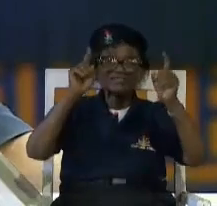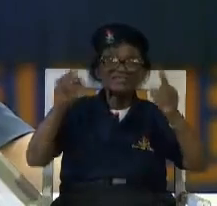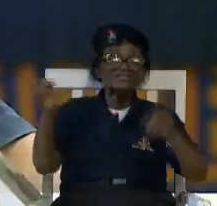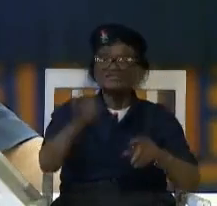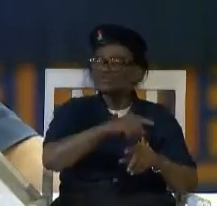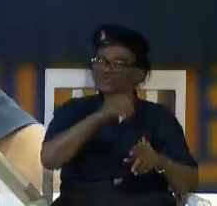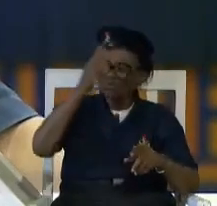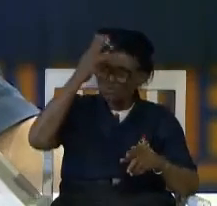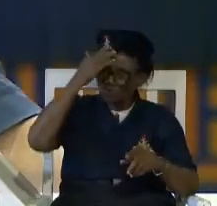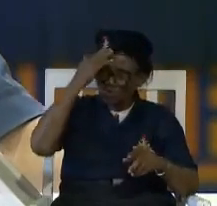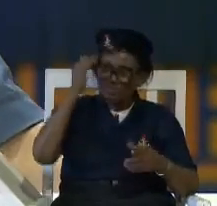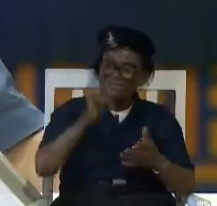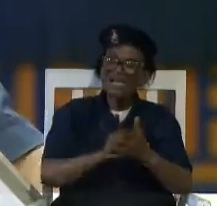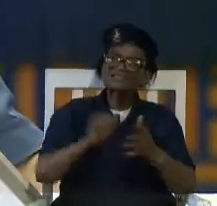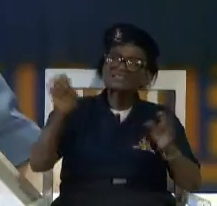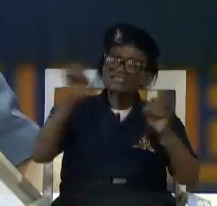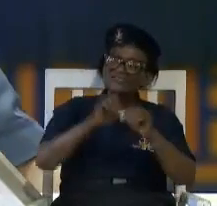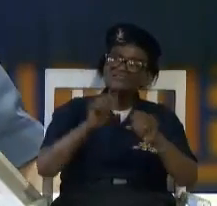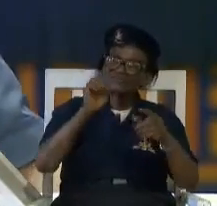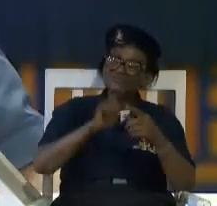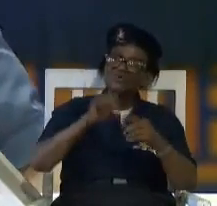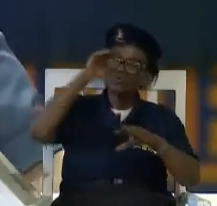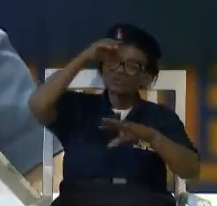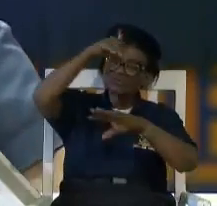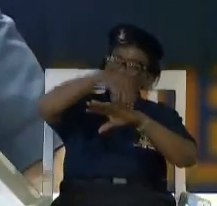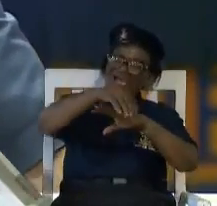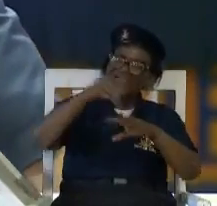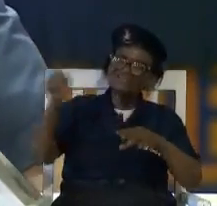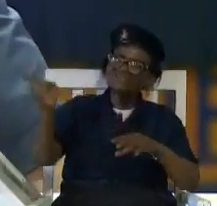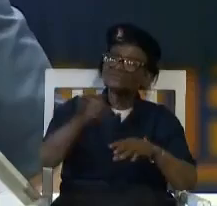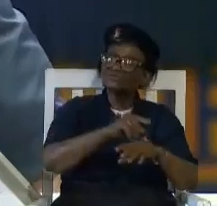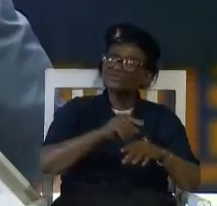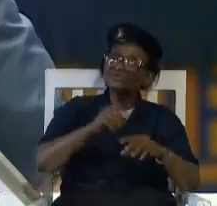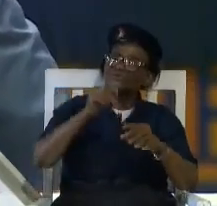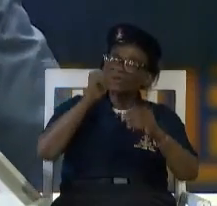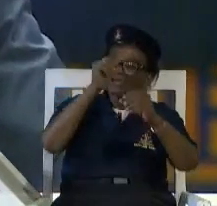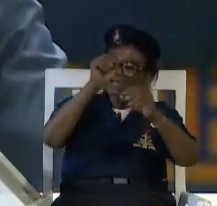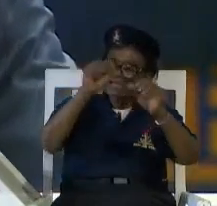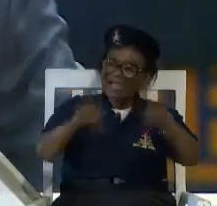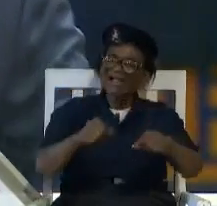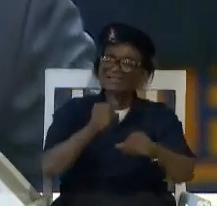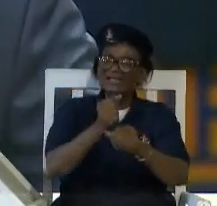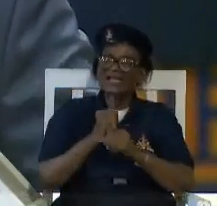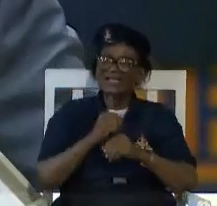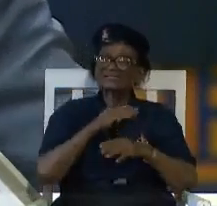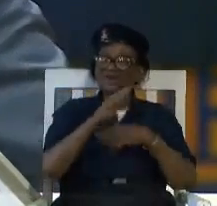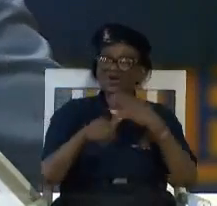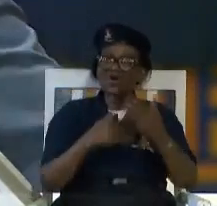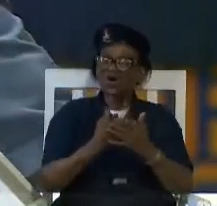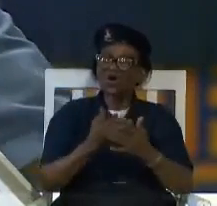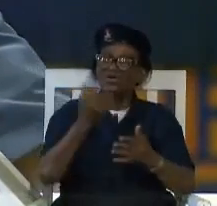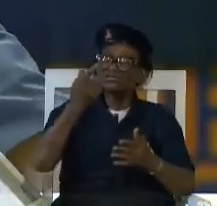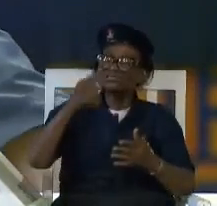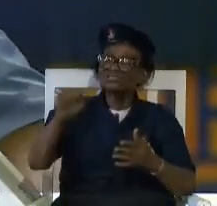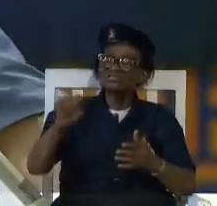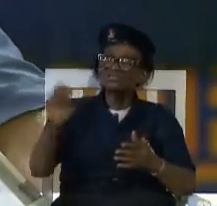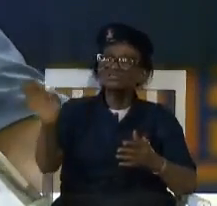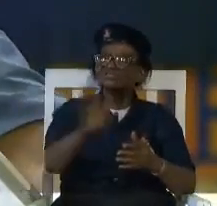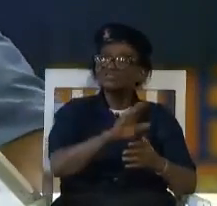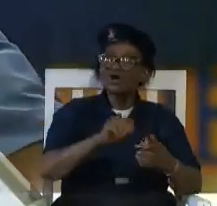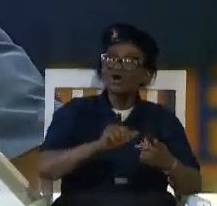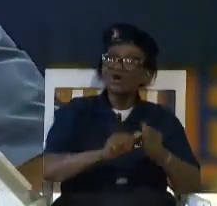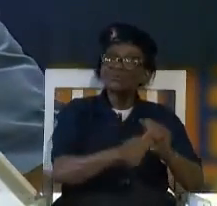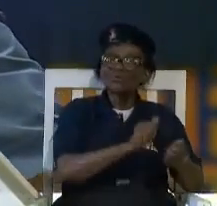know that even tonight, you can get all your problems to be over?